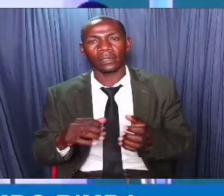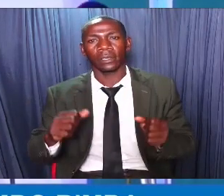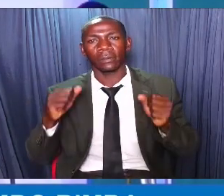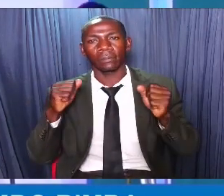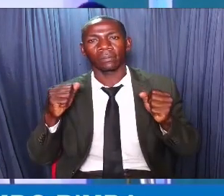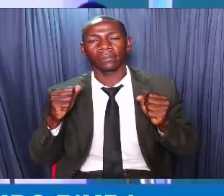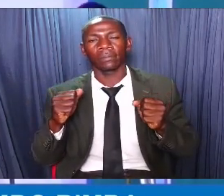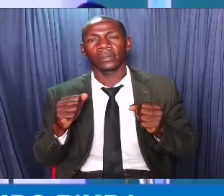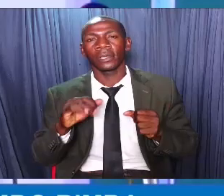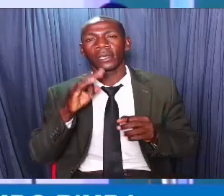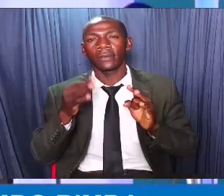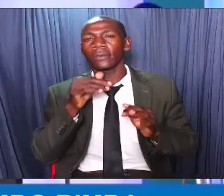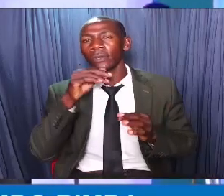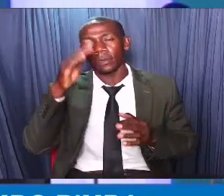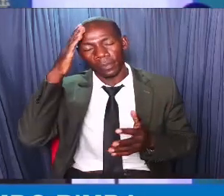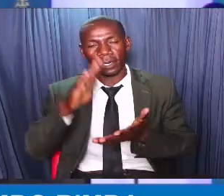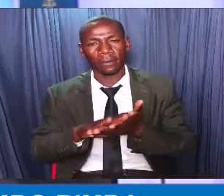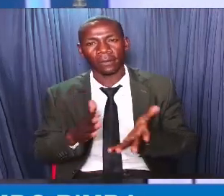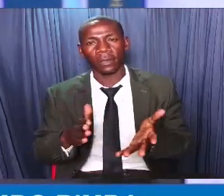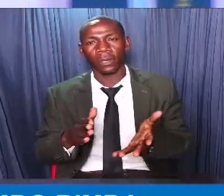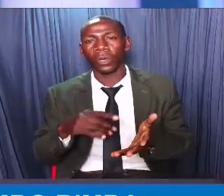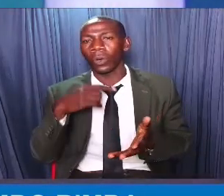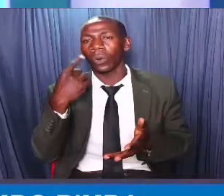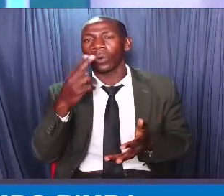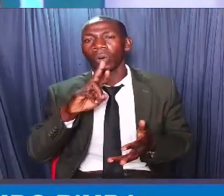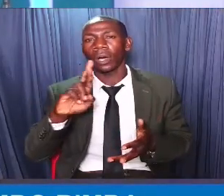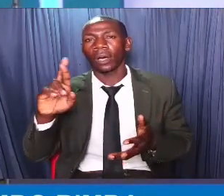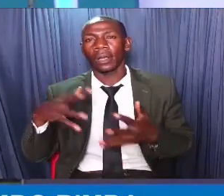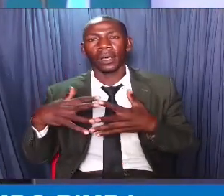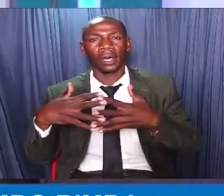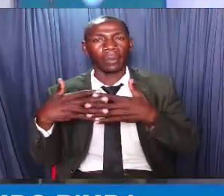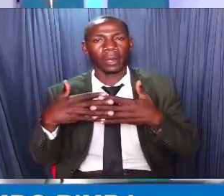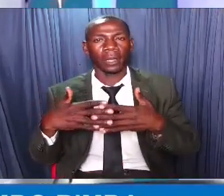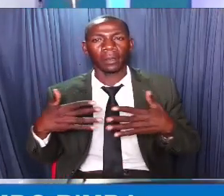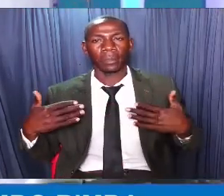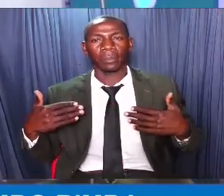able. Kama wewe uamini, if you don't believe, walio America wataamini. Those